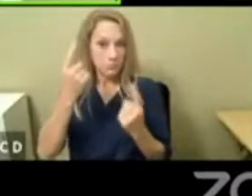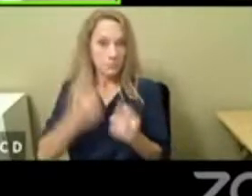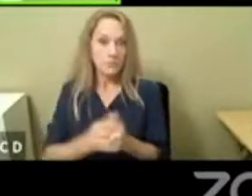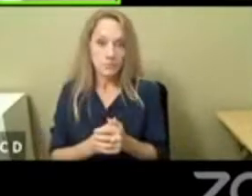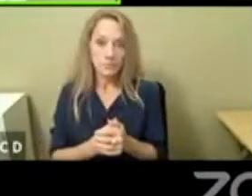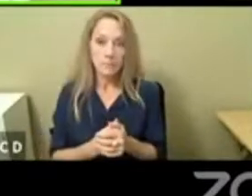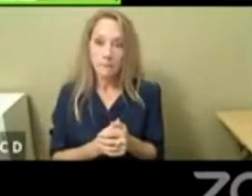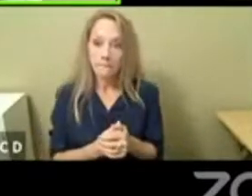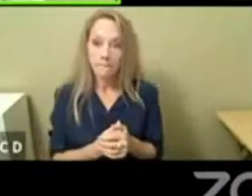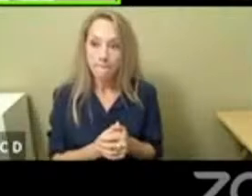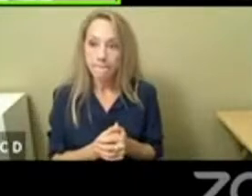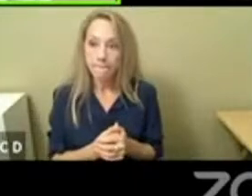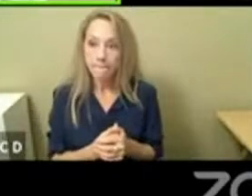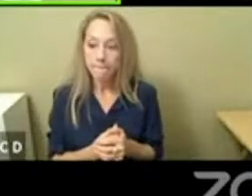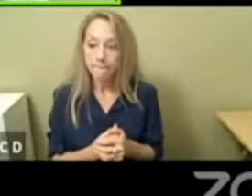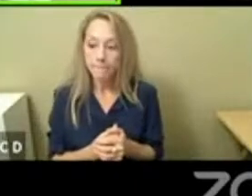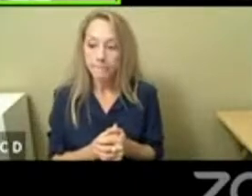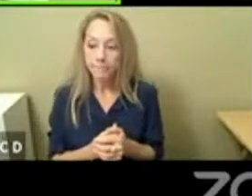use. Right.